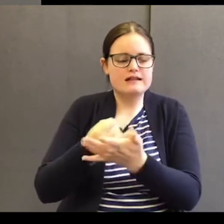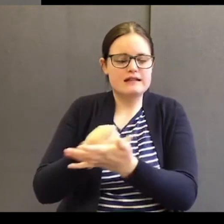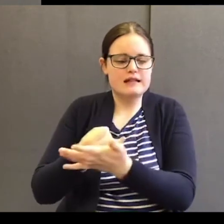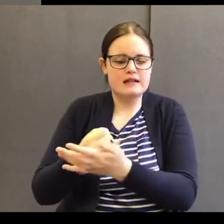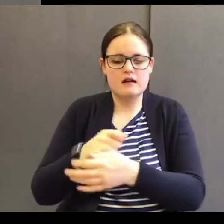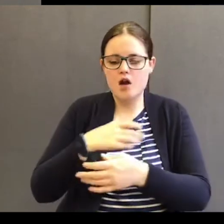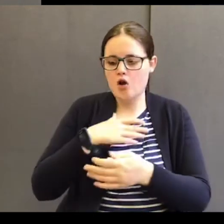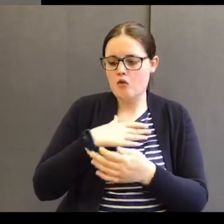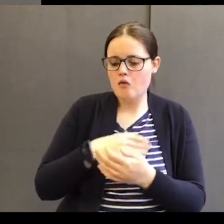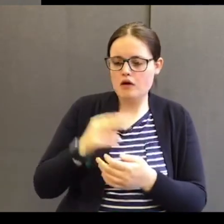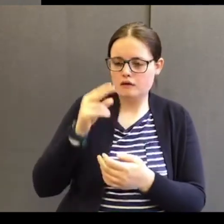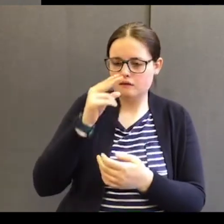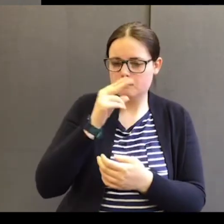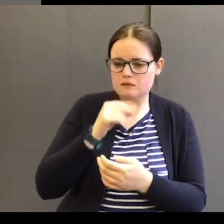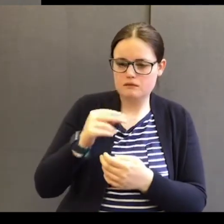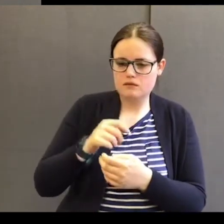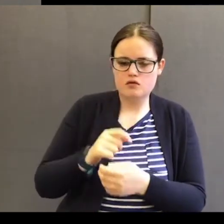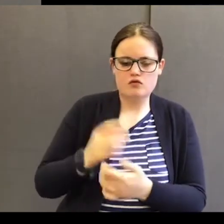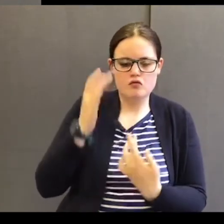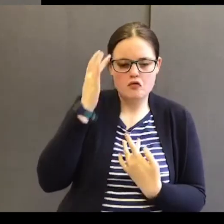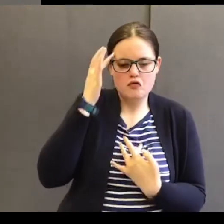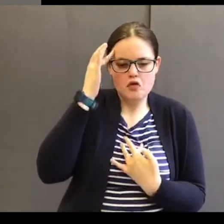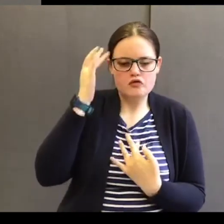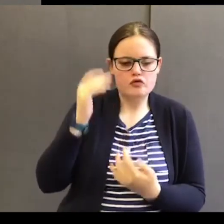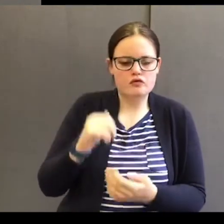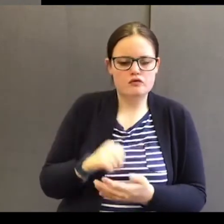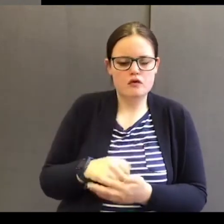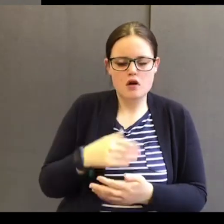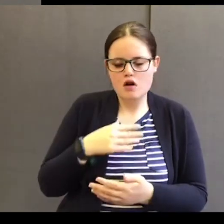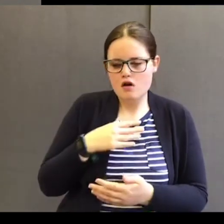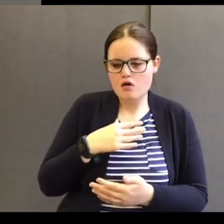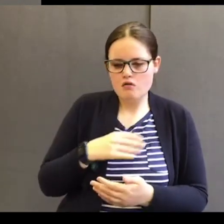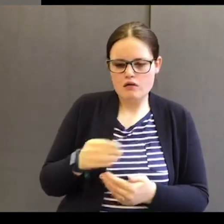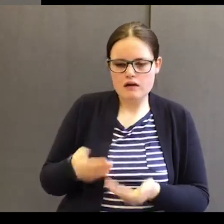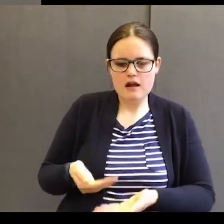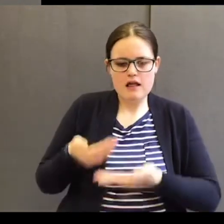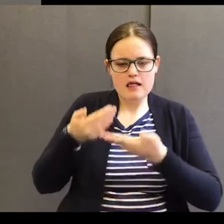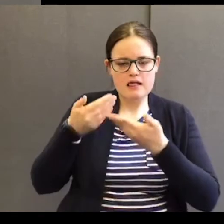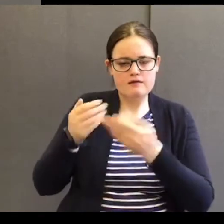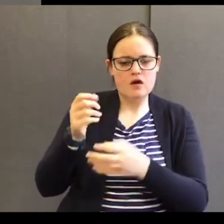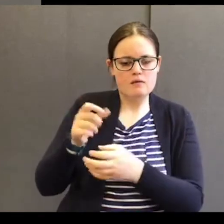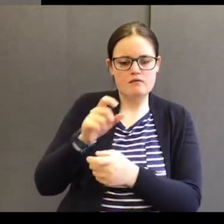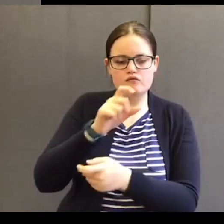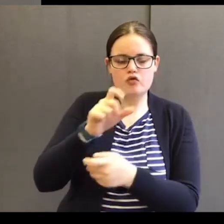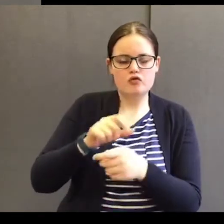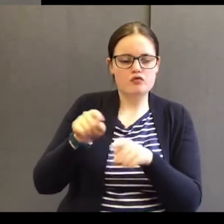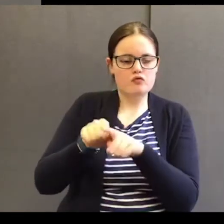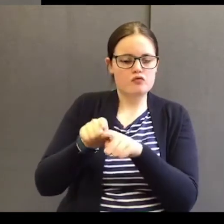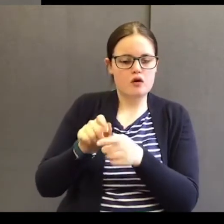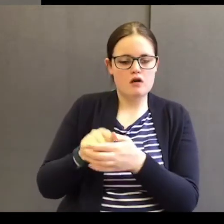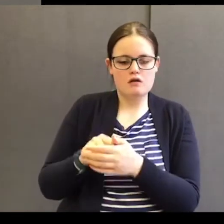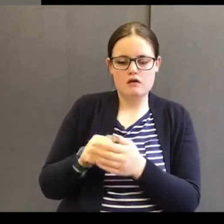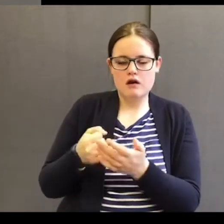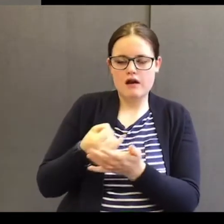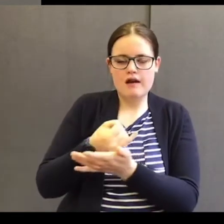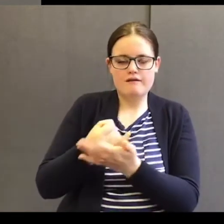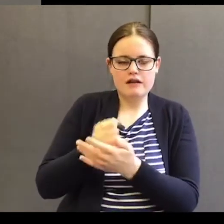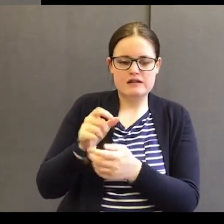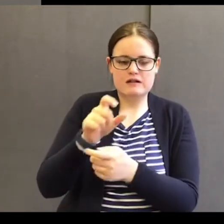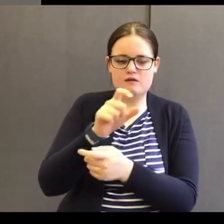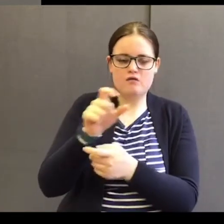the sin of the people. They wanted to speak to the conscience. And they wanted to lift up the